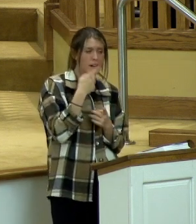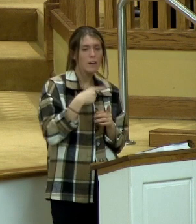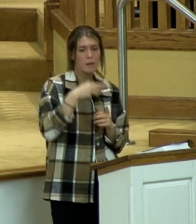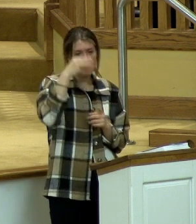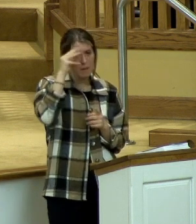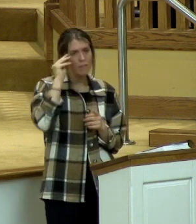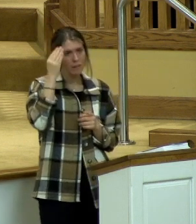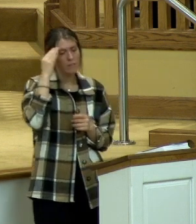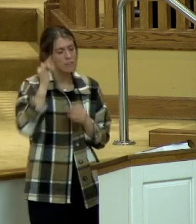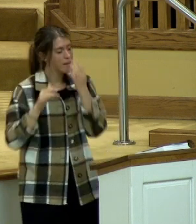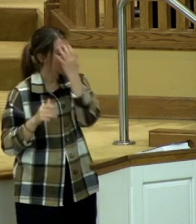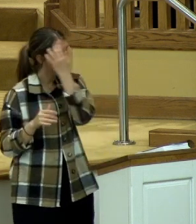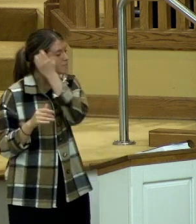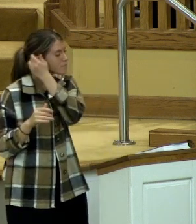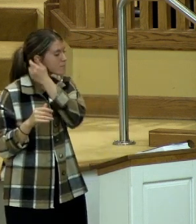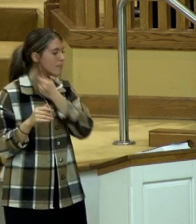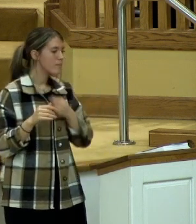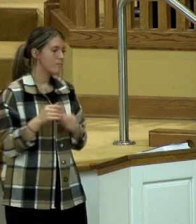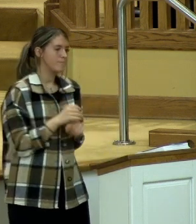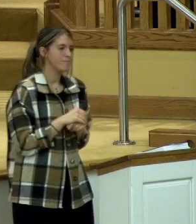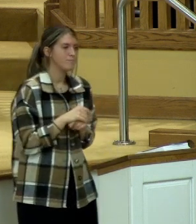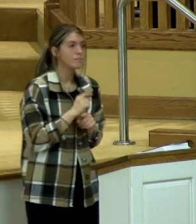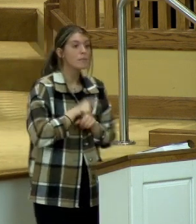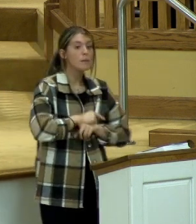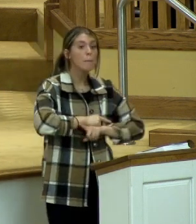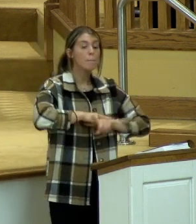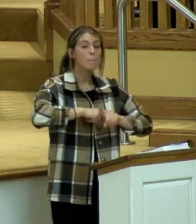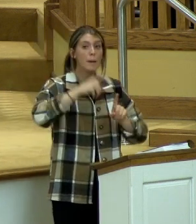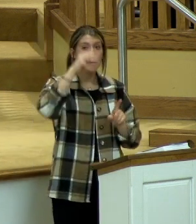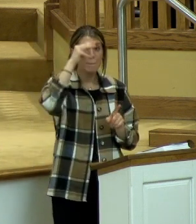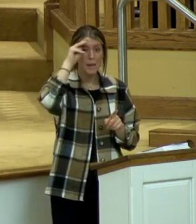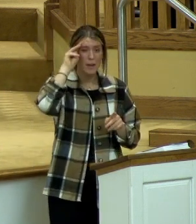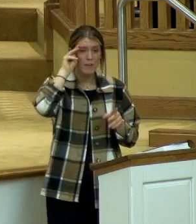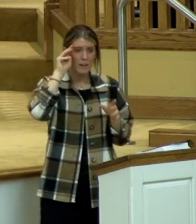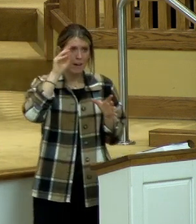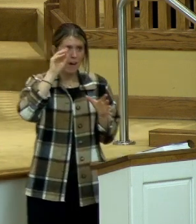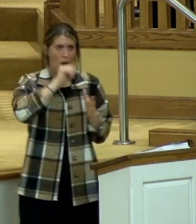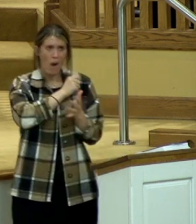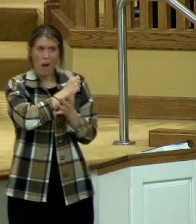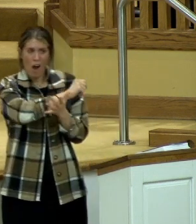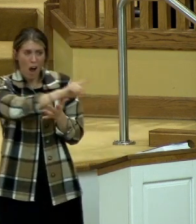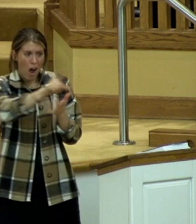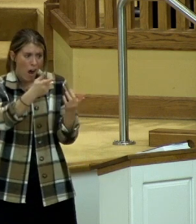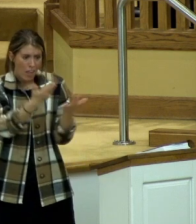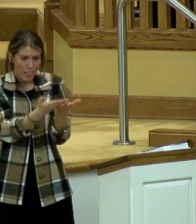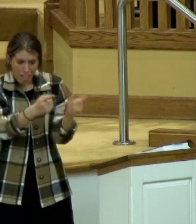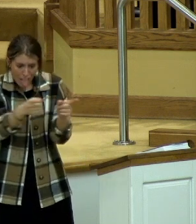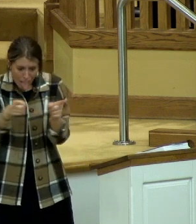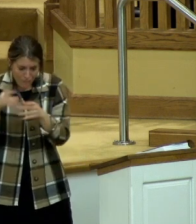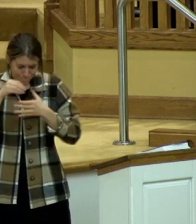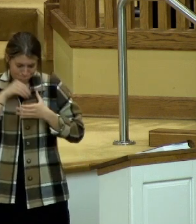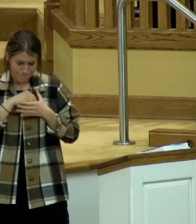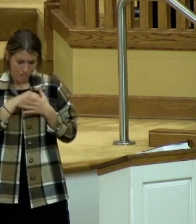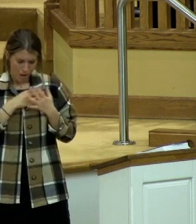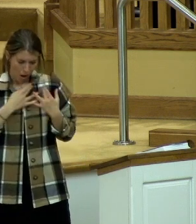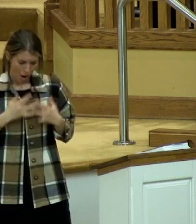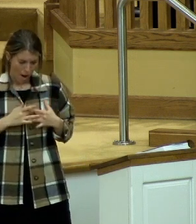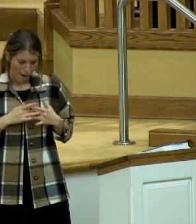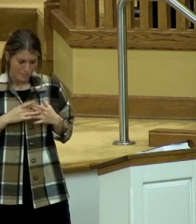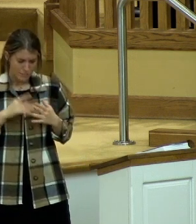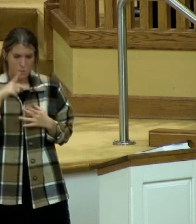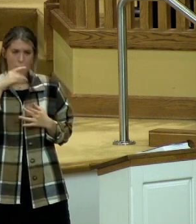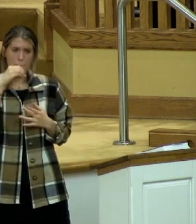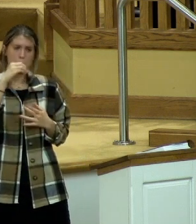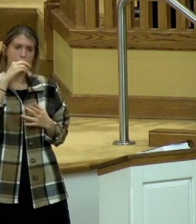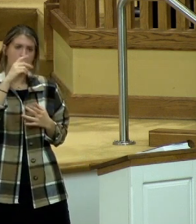it happened, all right? But Mary kept all these things and pondered them in her heart. Okay, so pondering is the key